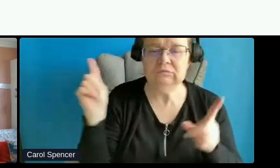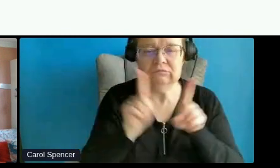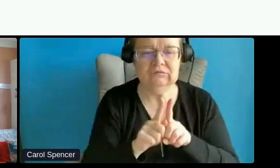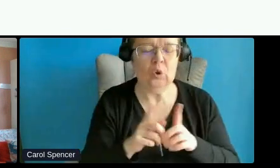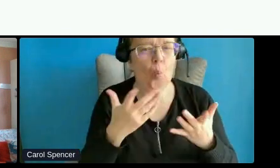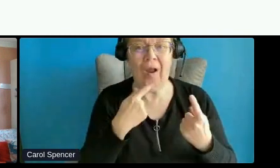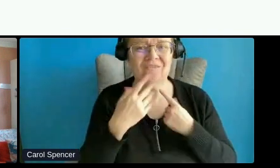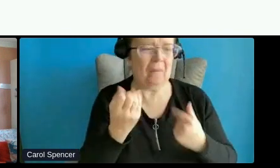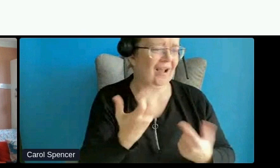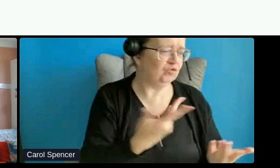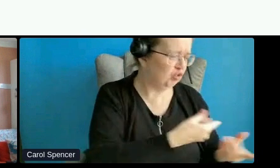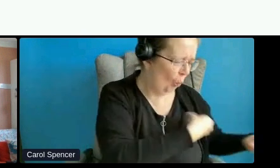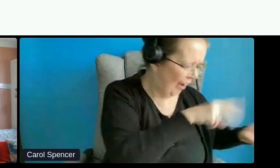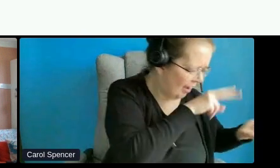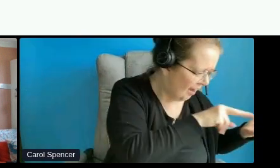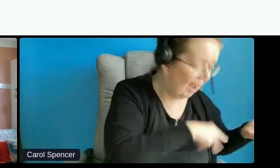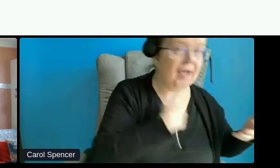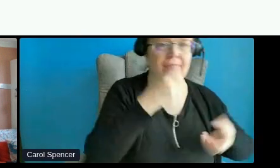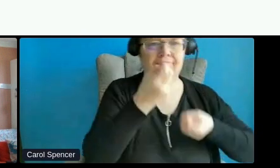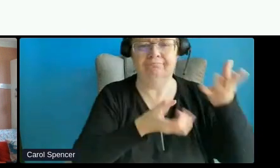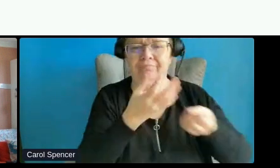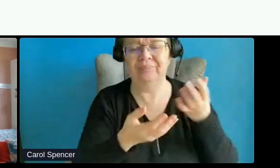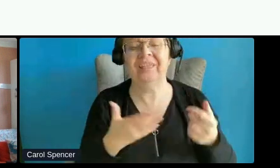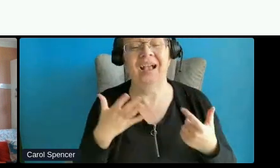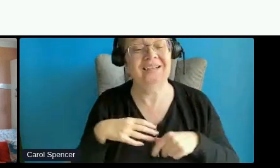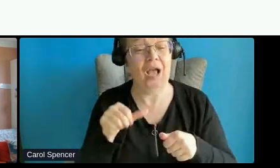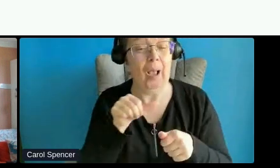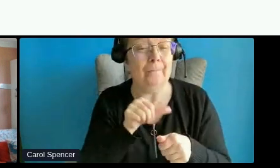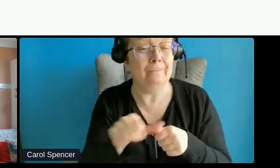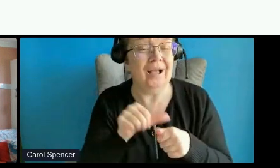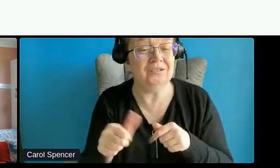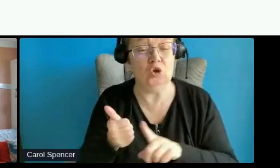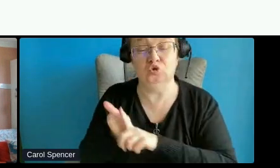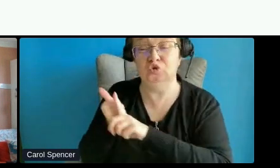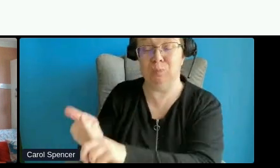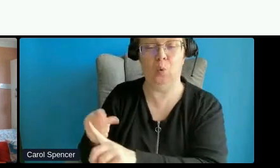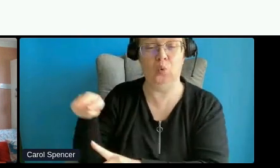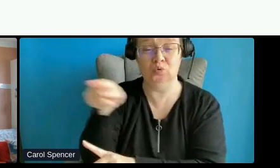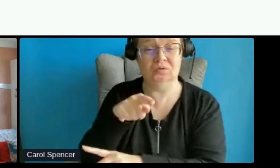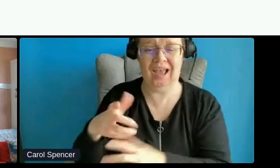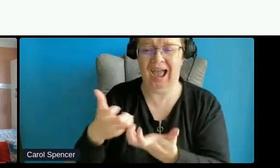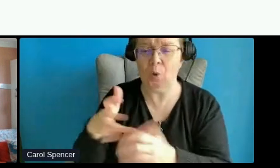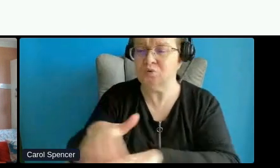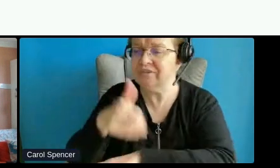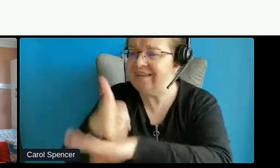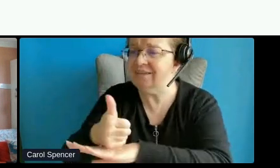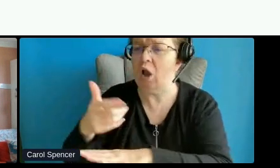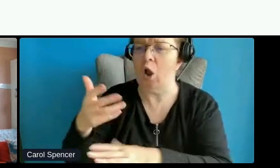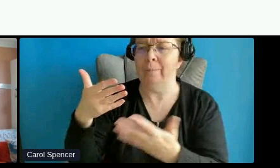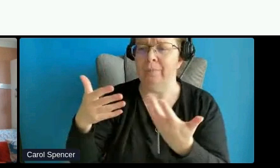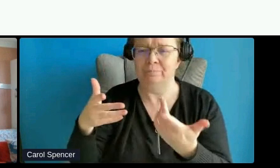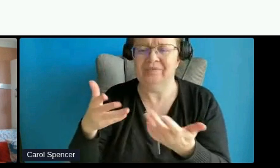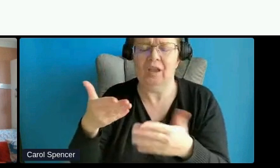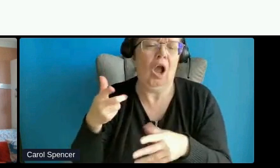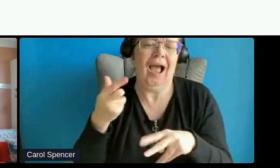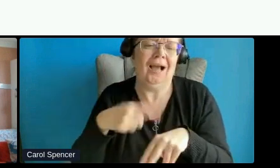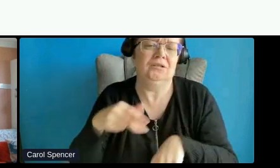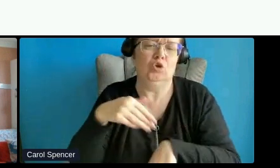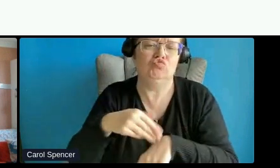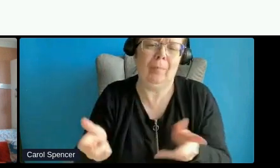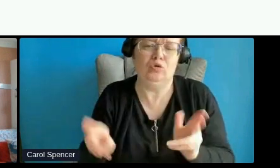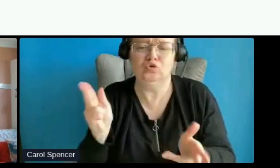somewhere? And better support for customer service staff on how to set up items or services and troubleshoot when things go